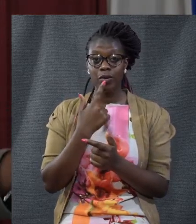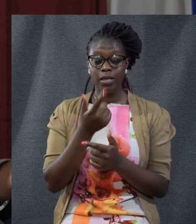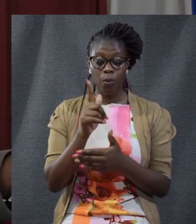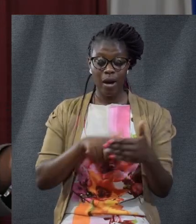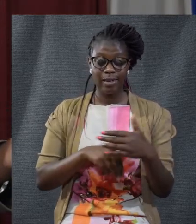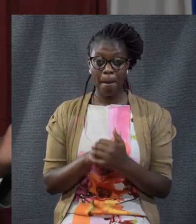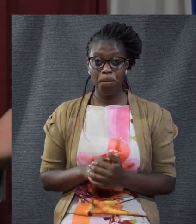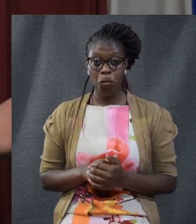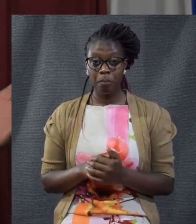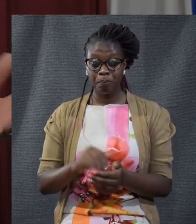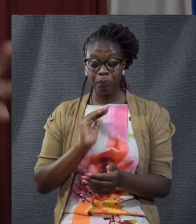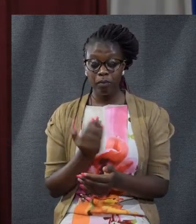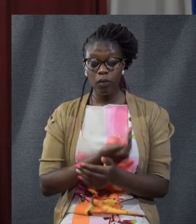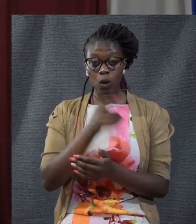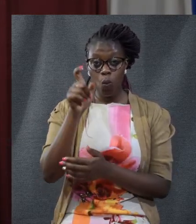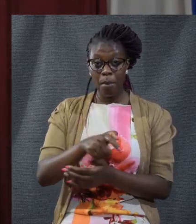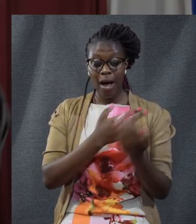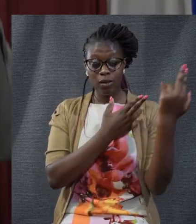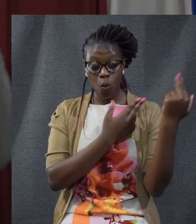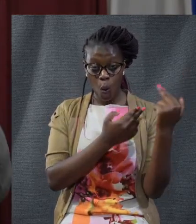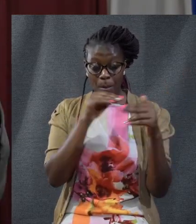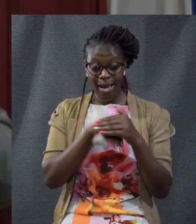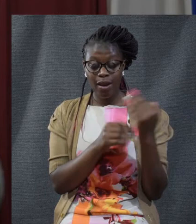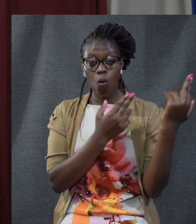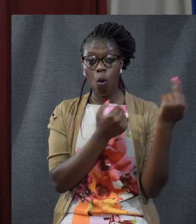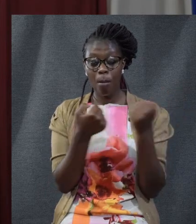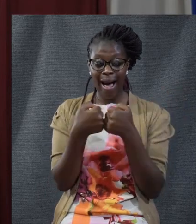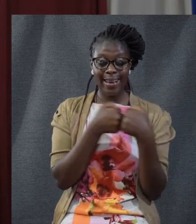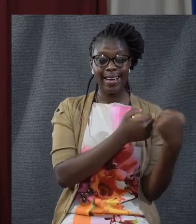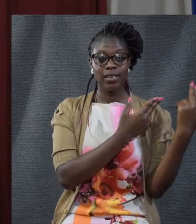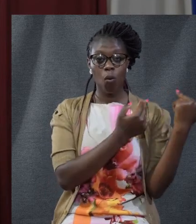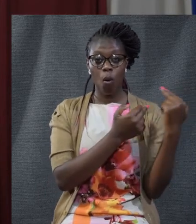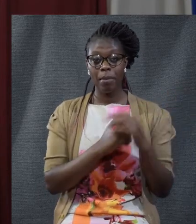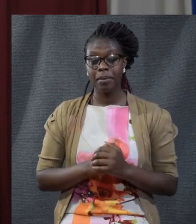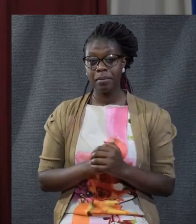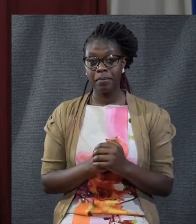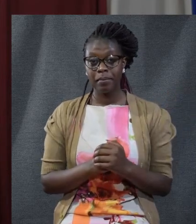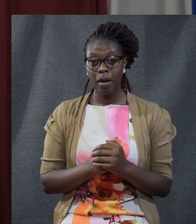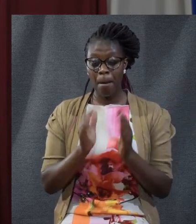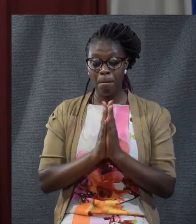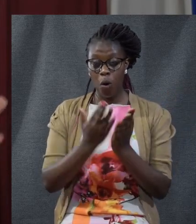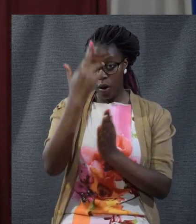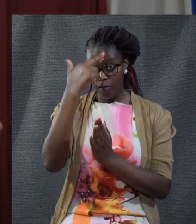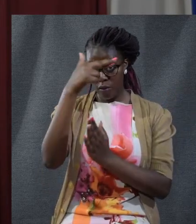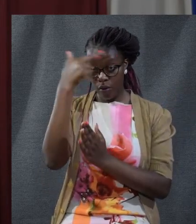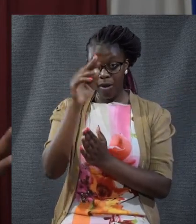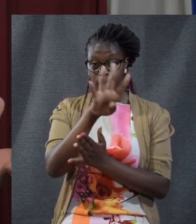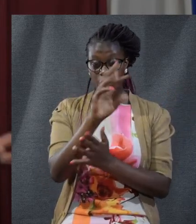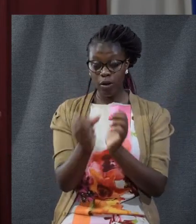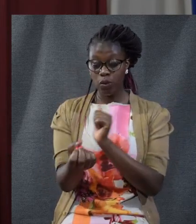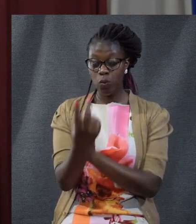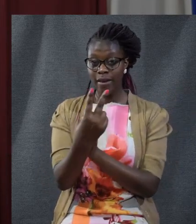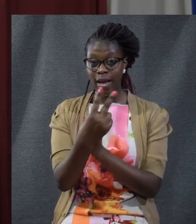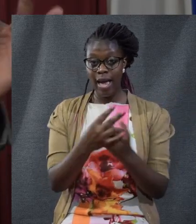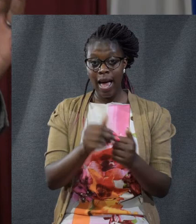this. We should hope in hope against hope. Praise the name of the Lord. Book of Romans 4:12 says